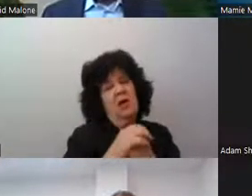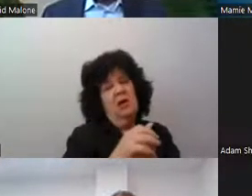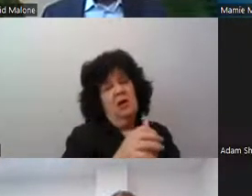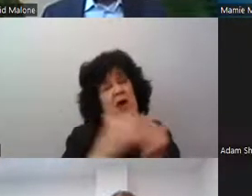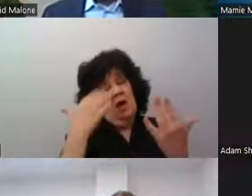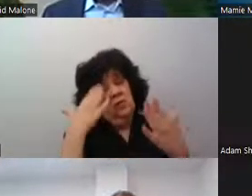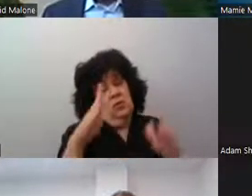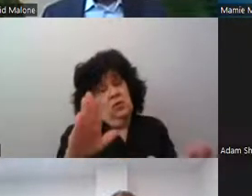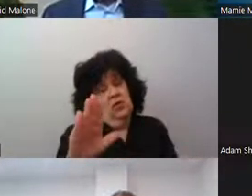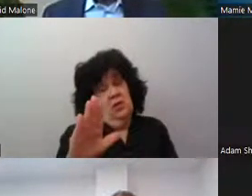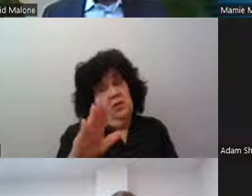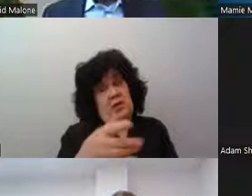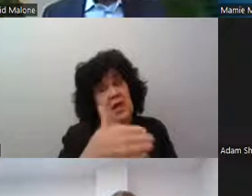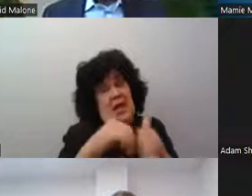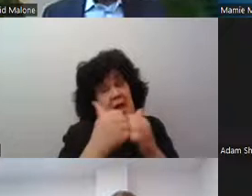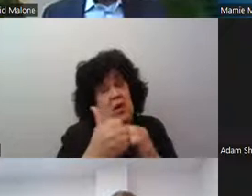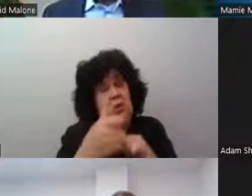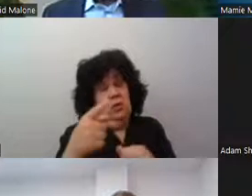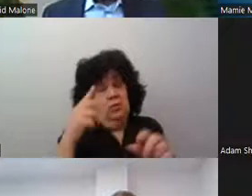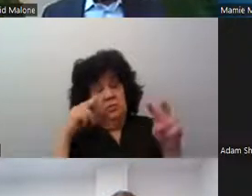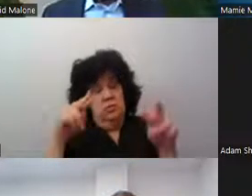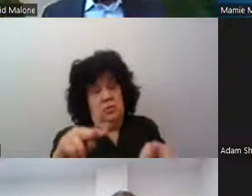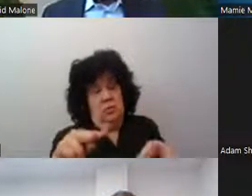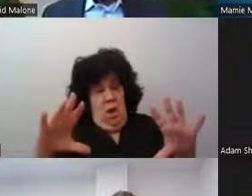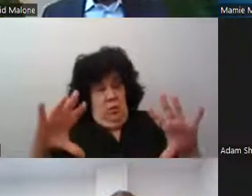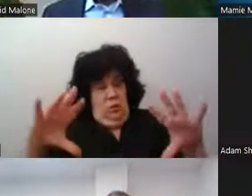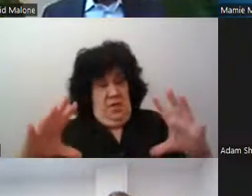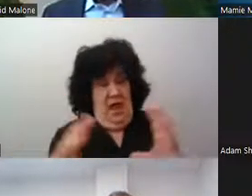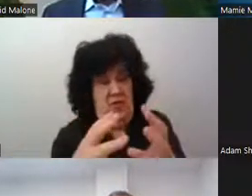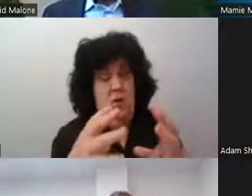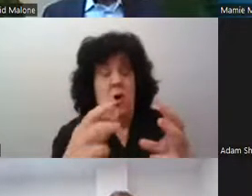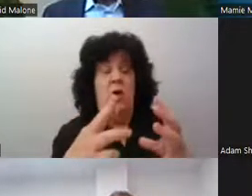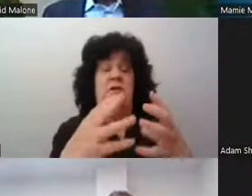at as a whole or separate.